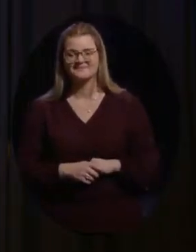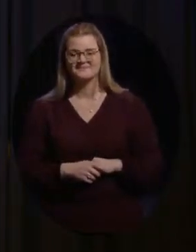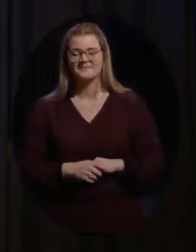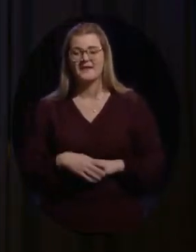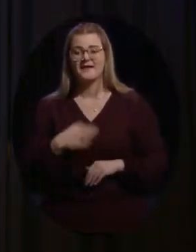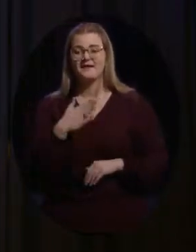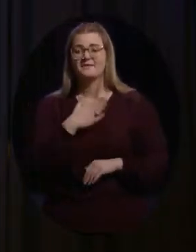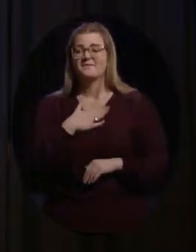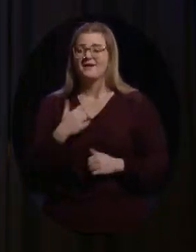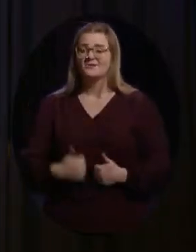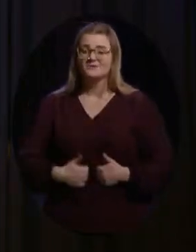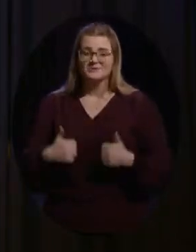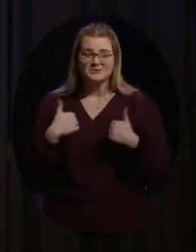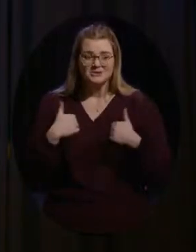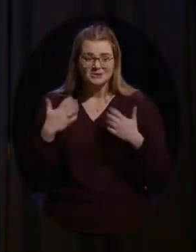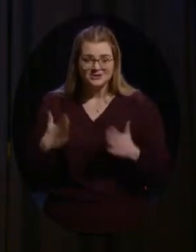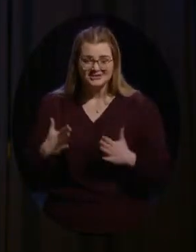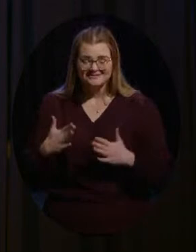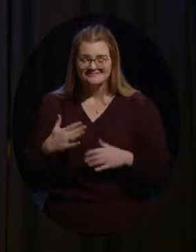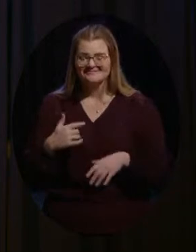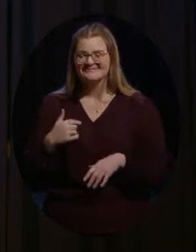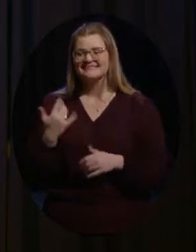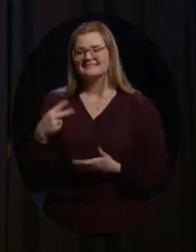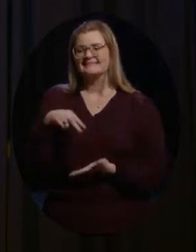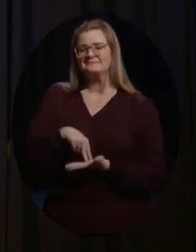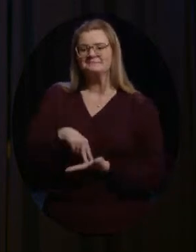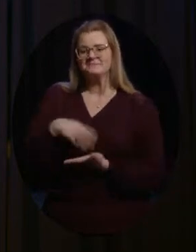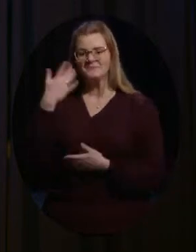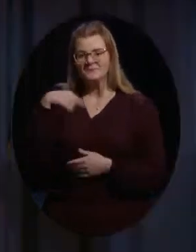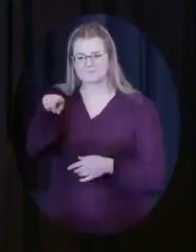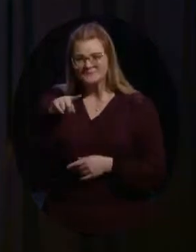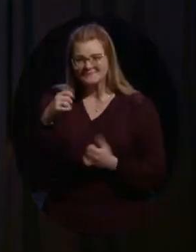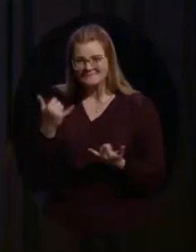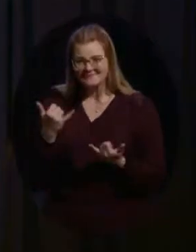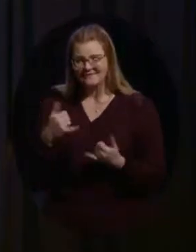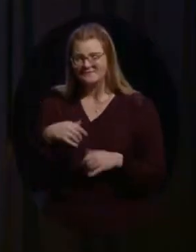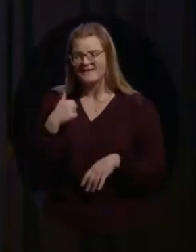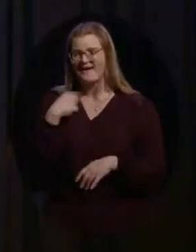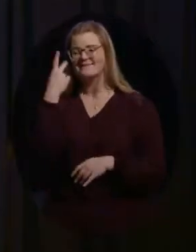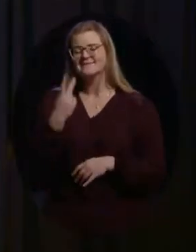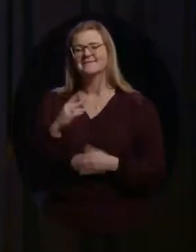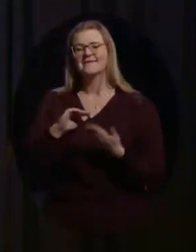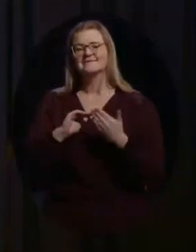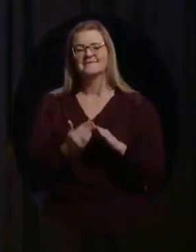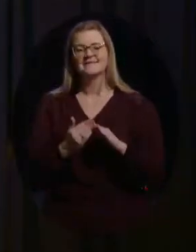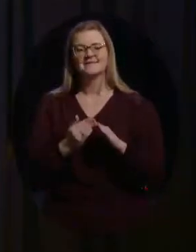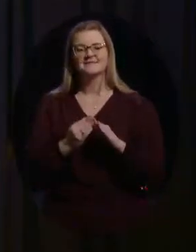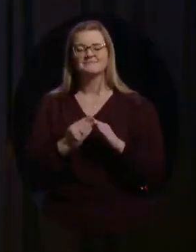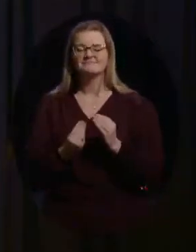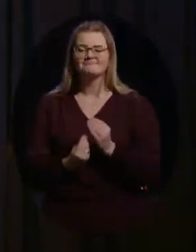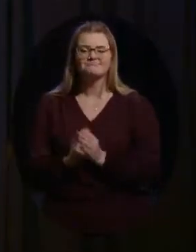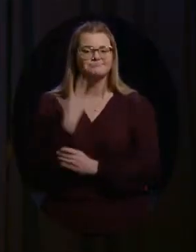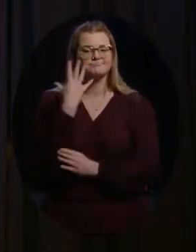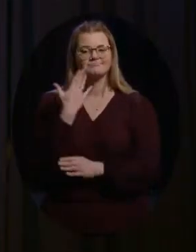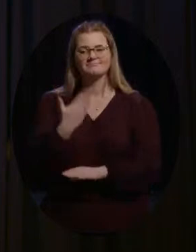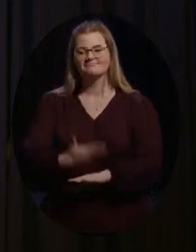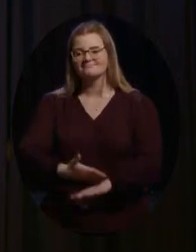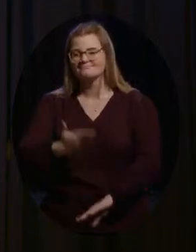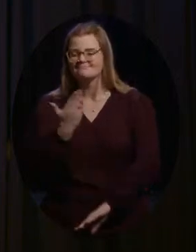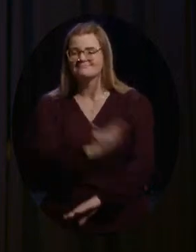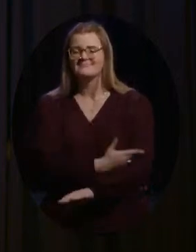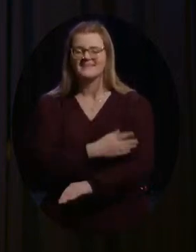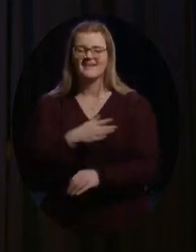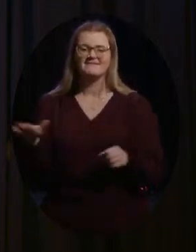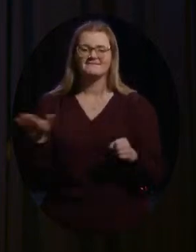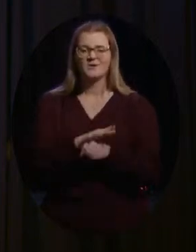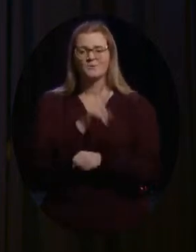My fellow Richmonders, standing before you tonight, I see a city thriving, a city filled with